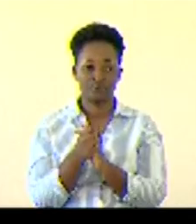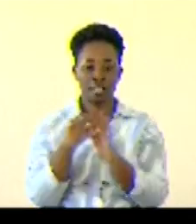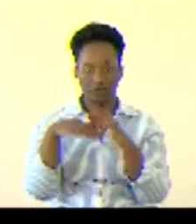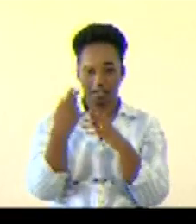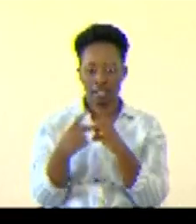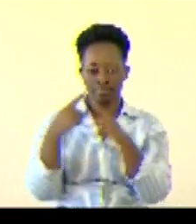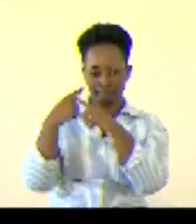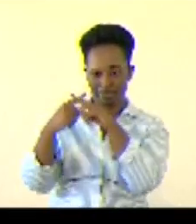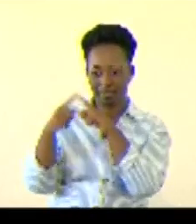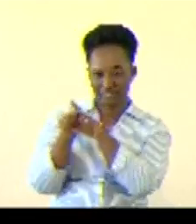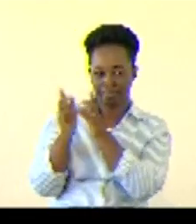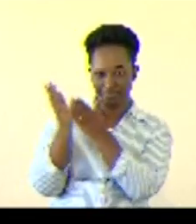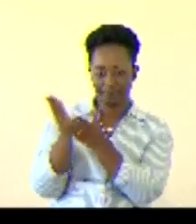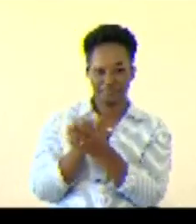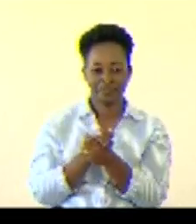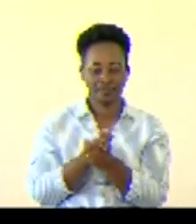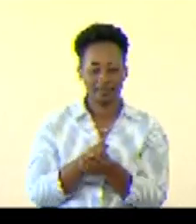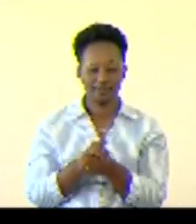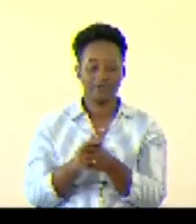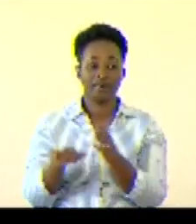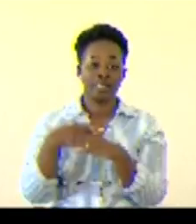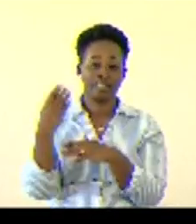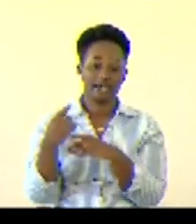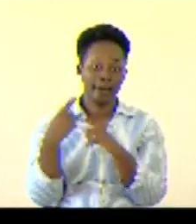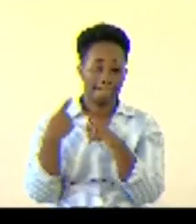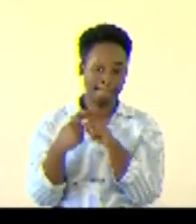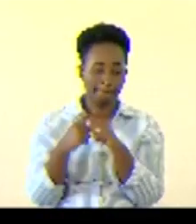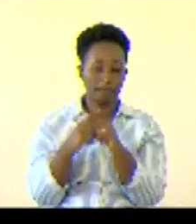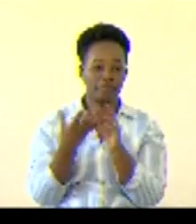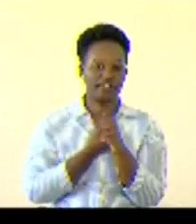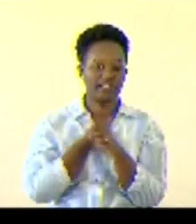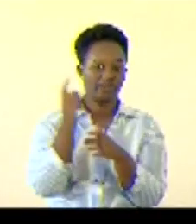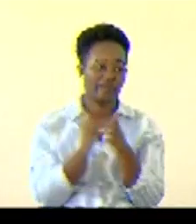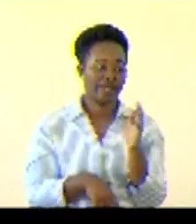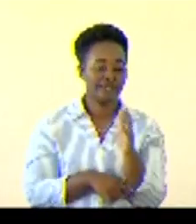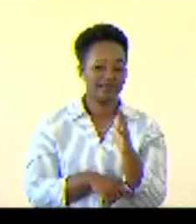you cross multiply. So if you cross multiply, then we shall have